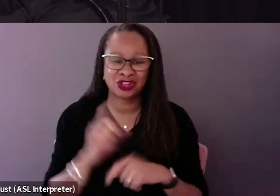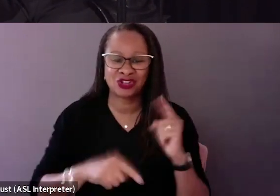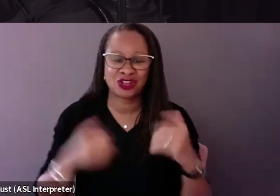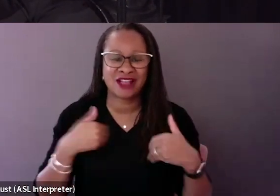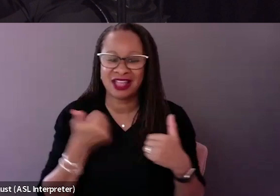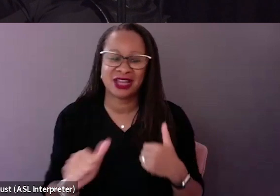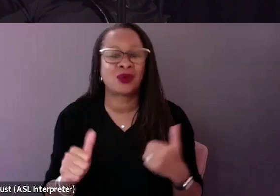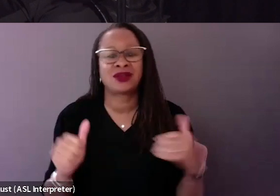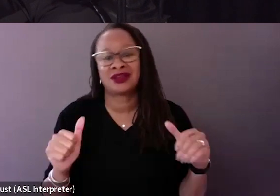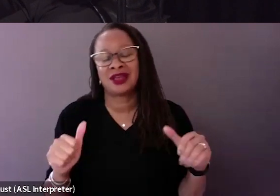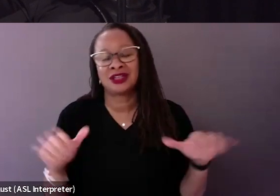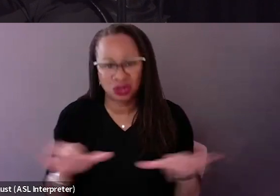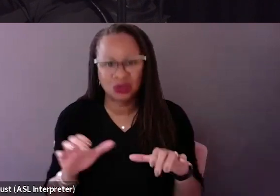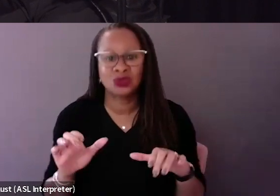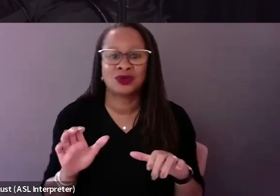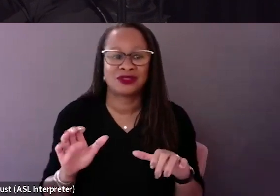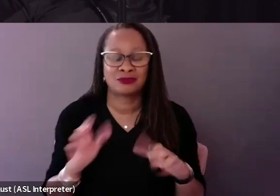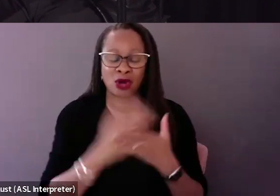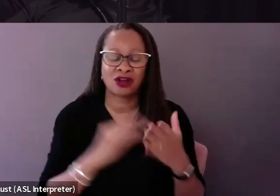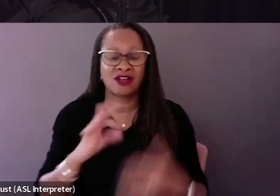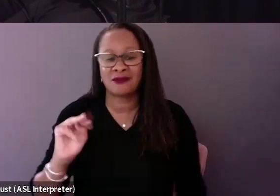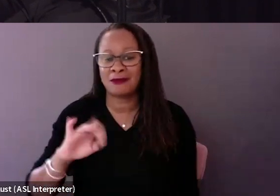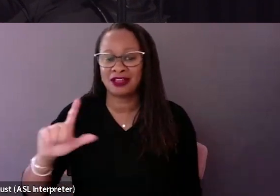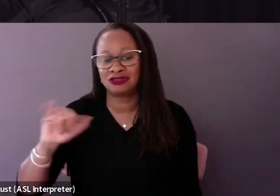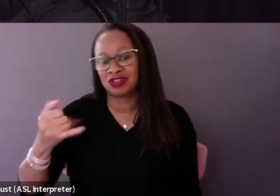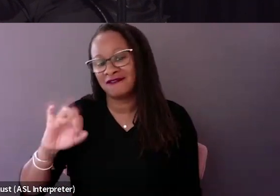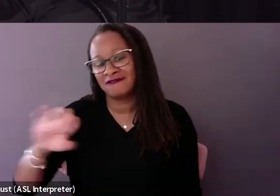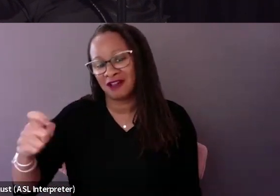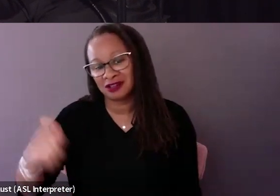anyone play Michael J. Fox, and that